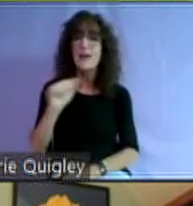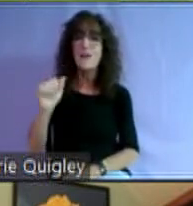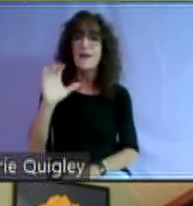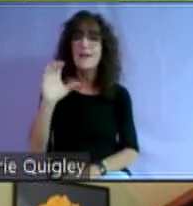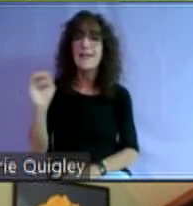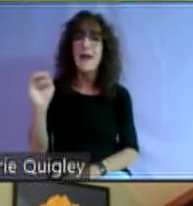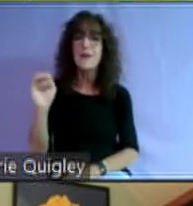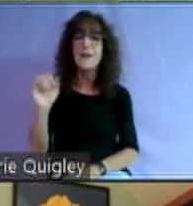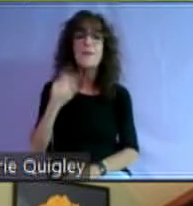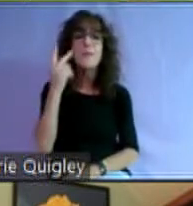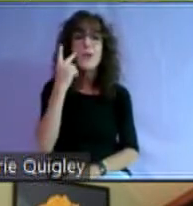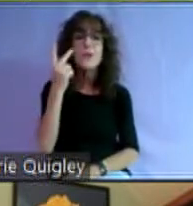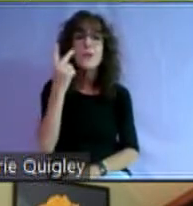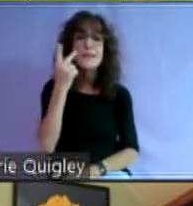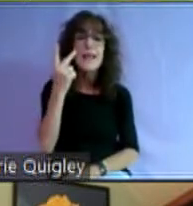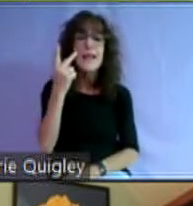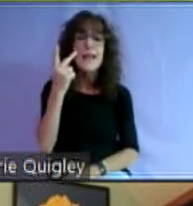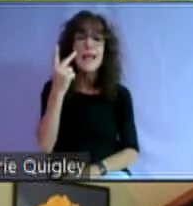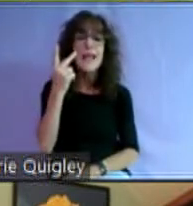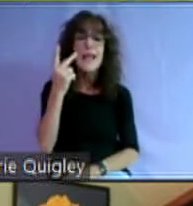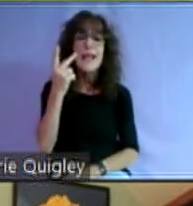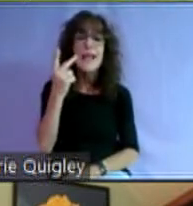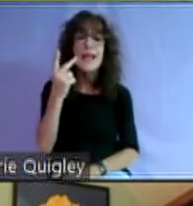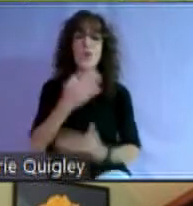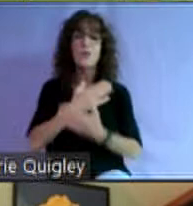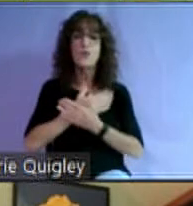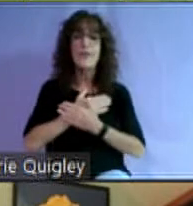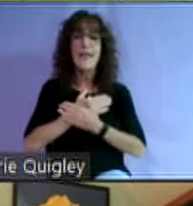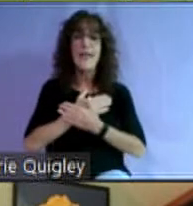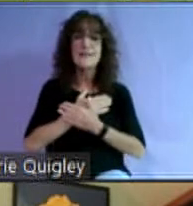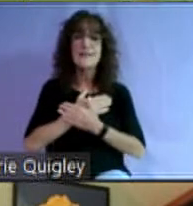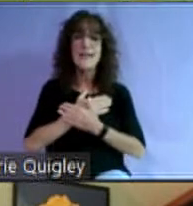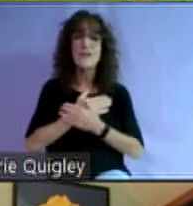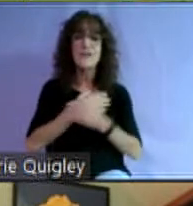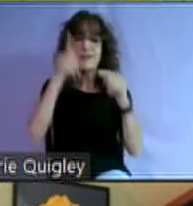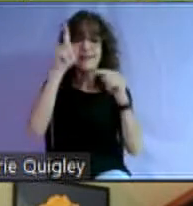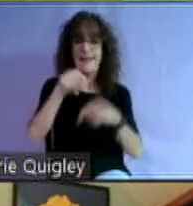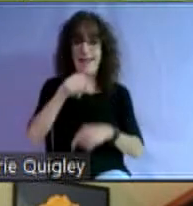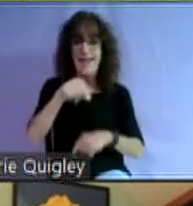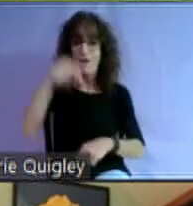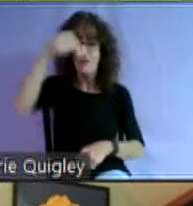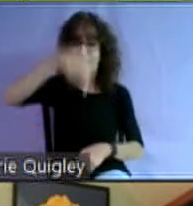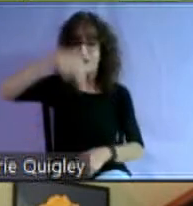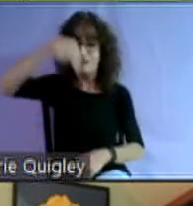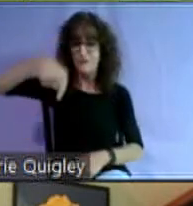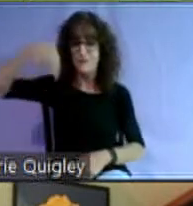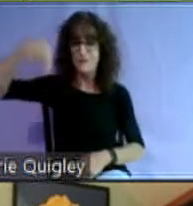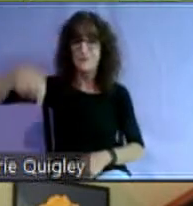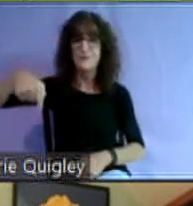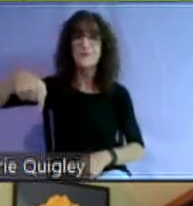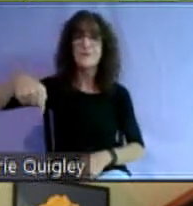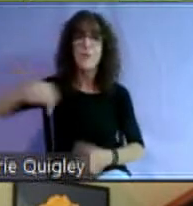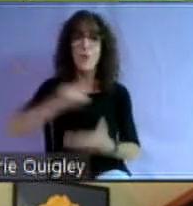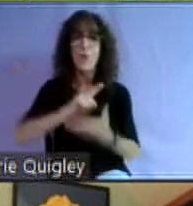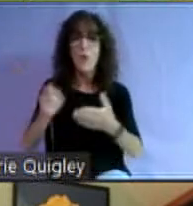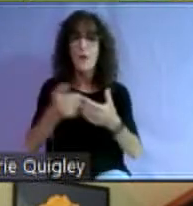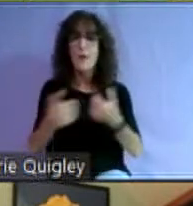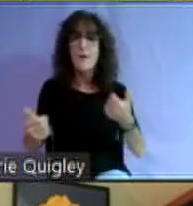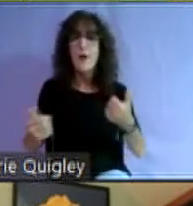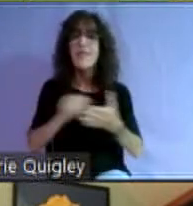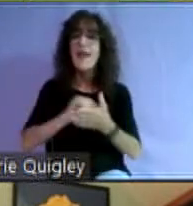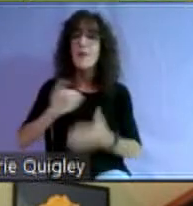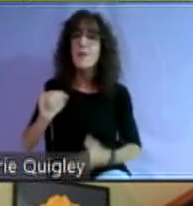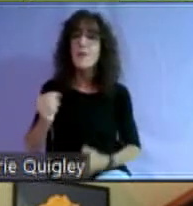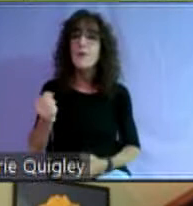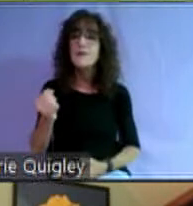You can see that there's a section called relaxation. There's 3 arrows. Each of them are about a week apart. And that was in June when we